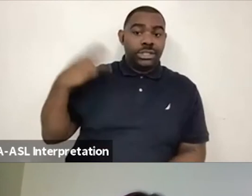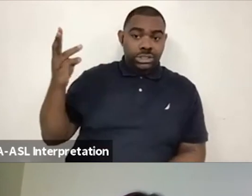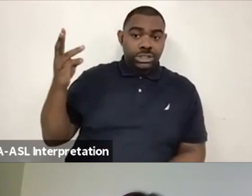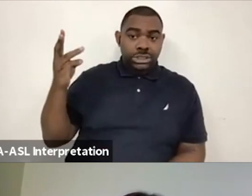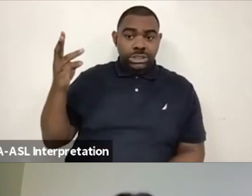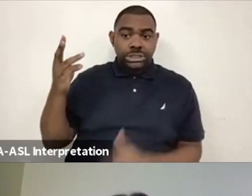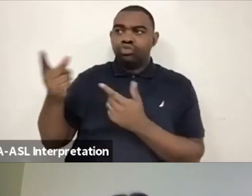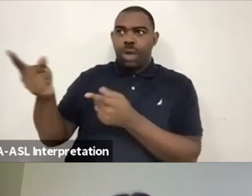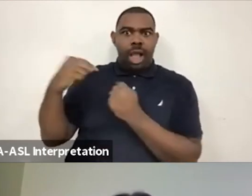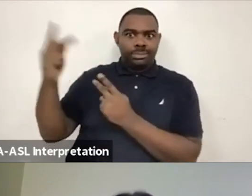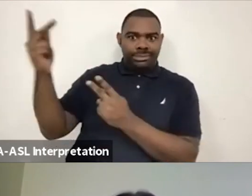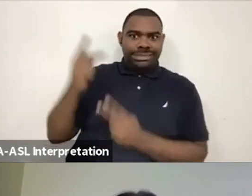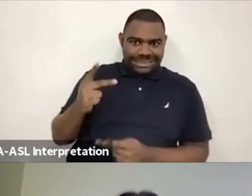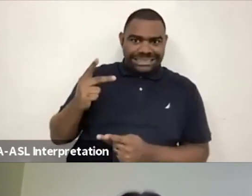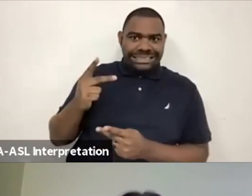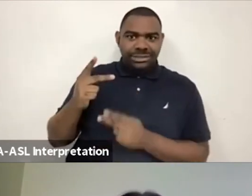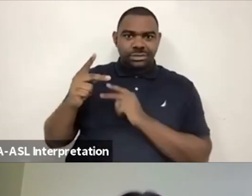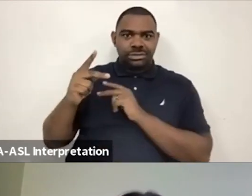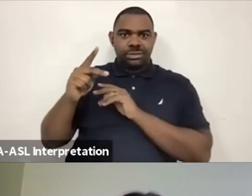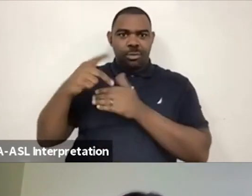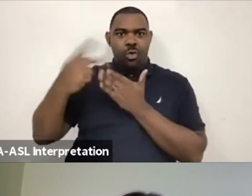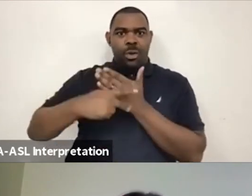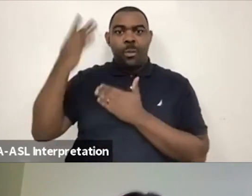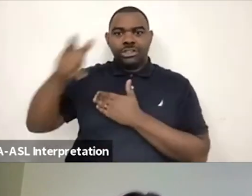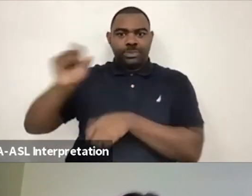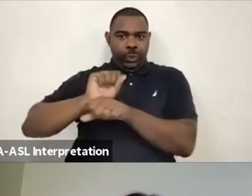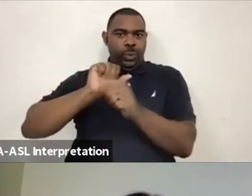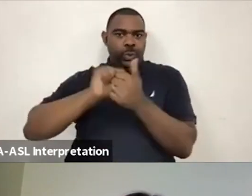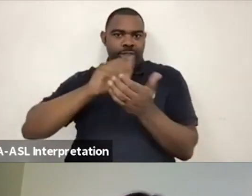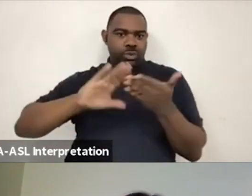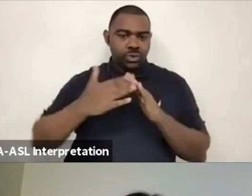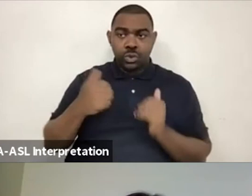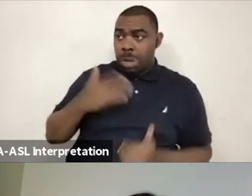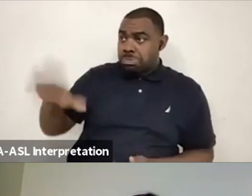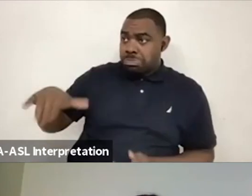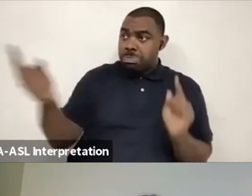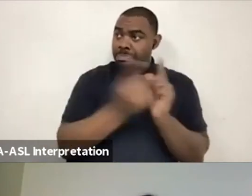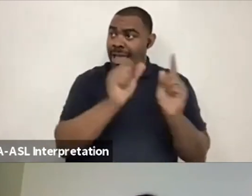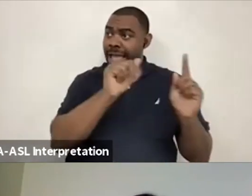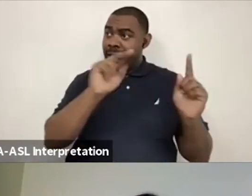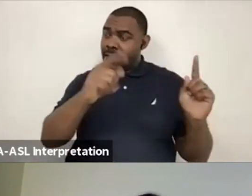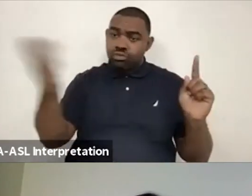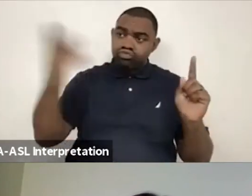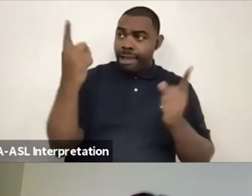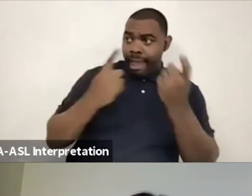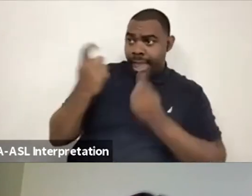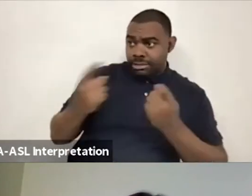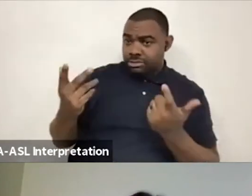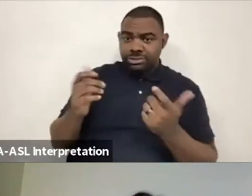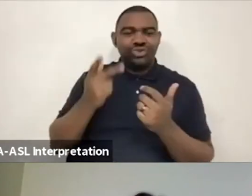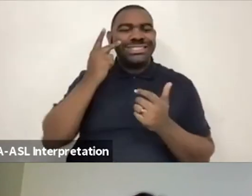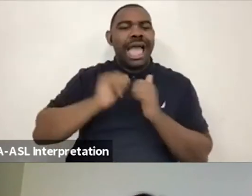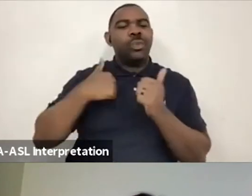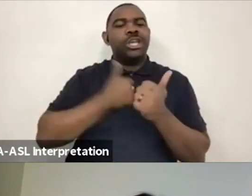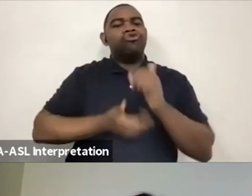program, because community is going to be something she's doing. So let her meet Anna, let her ask questions, and just kind of see how we run the open studio. All